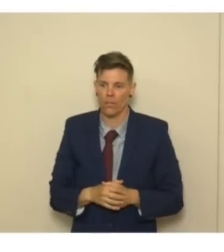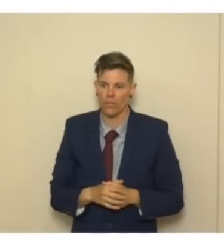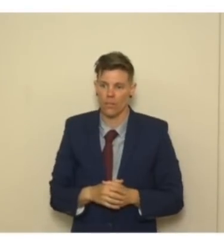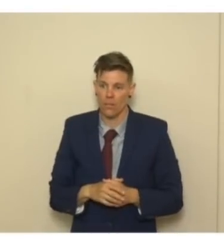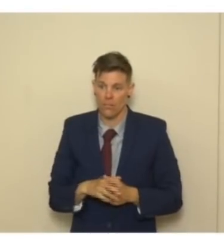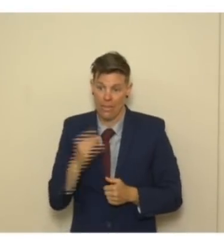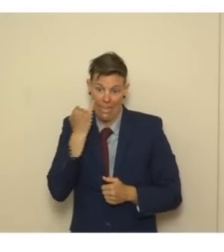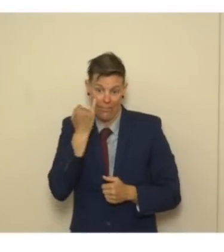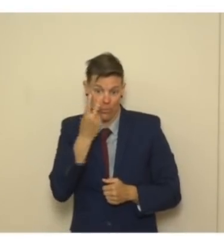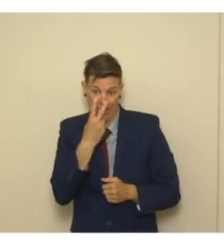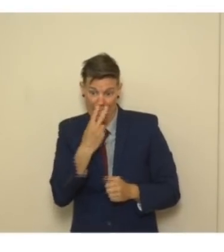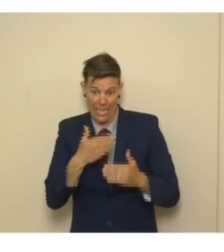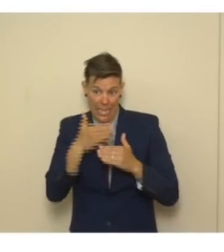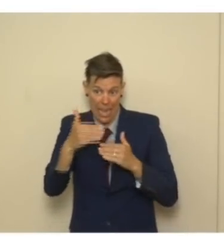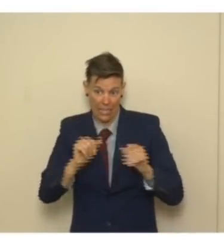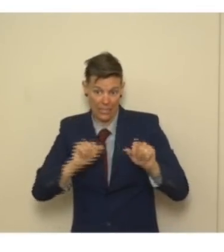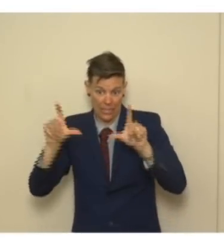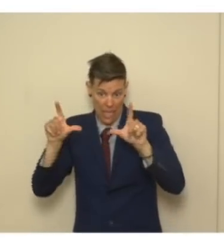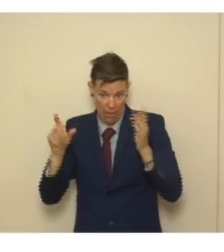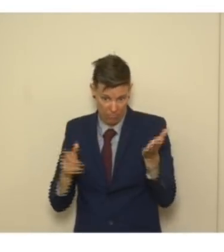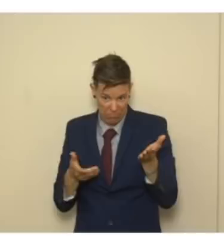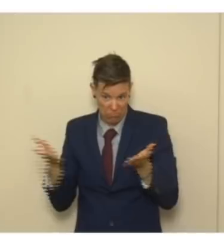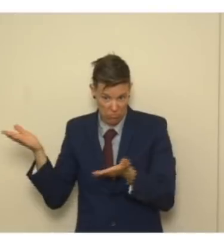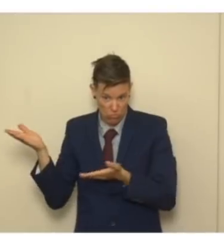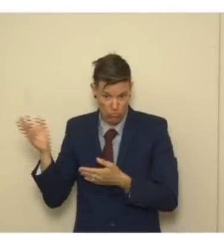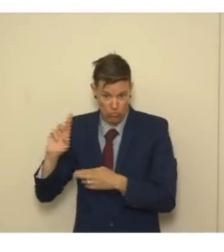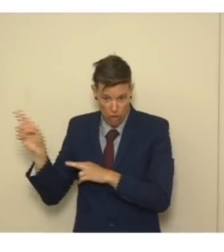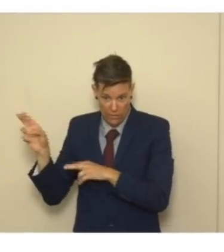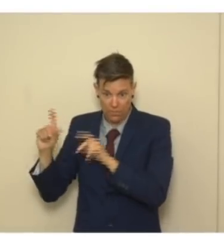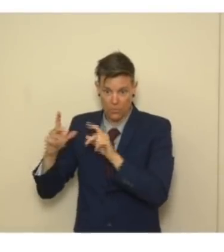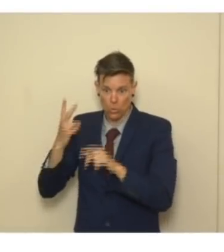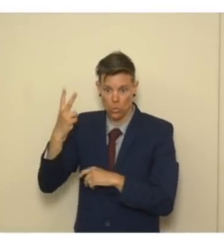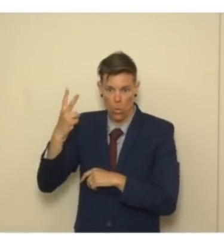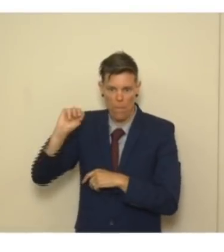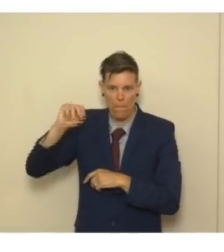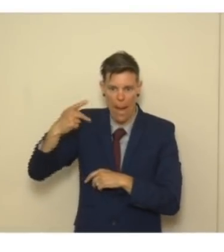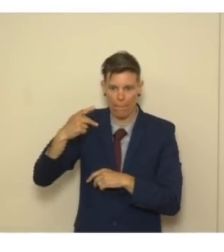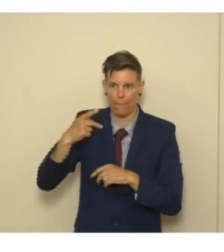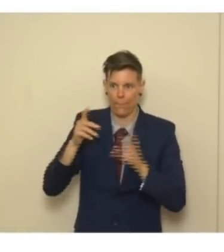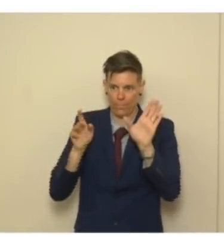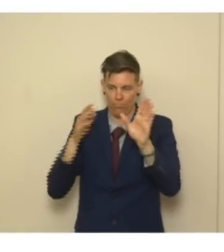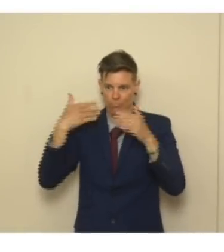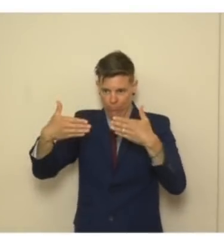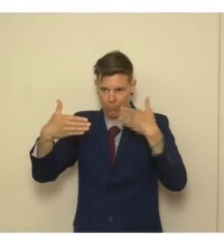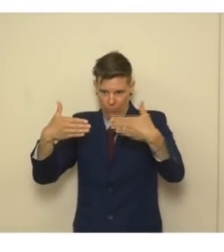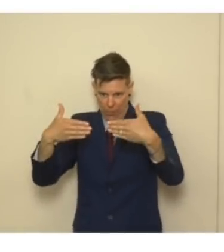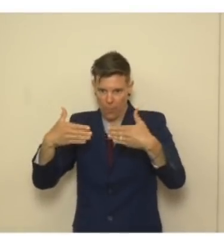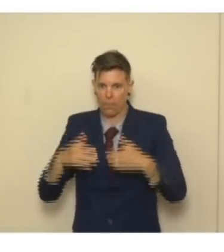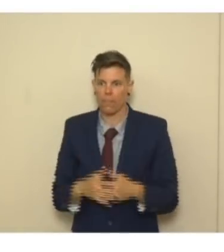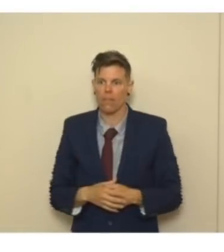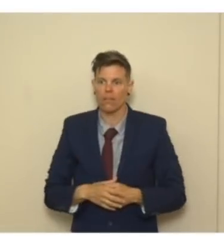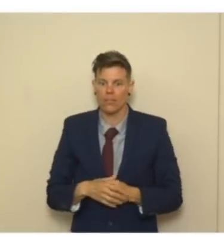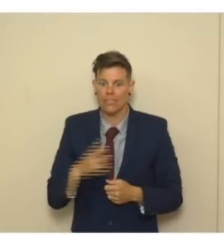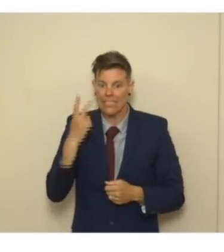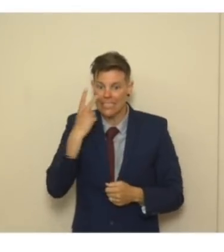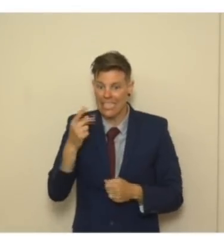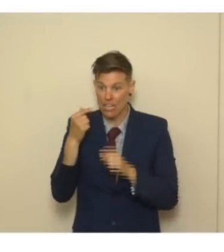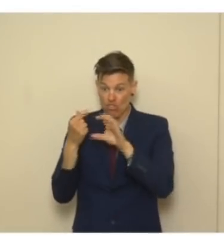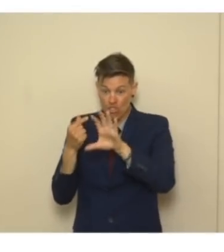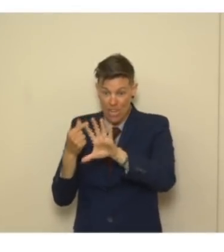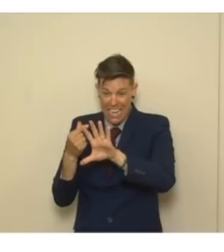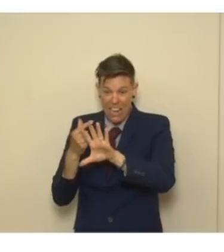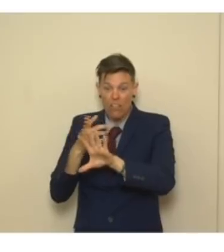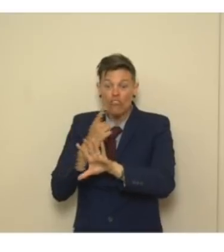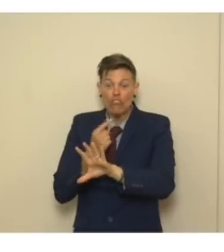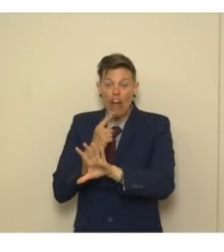said a green island in a sea of red, referring to the fact that in the ready to open category, we still are